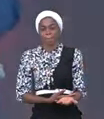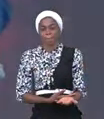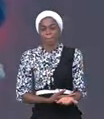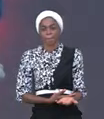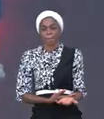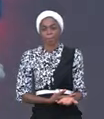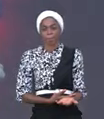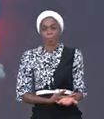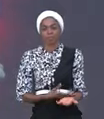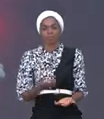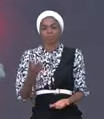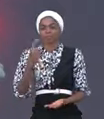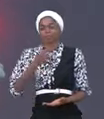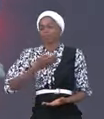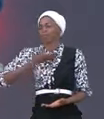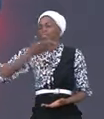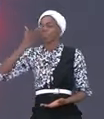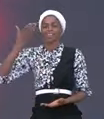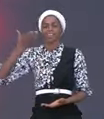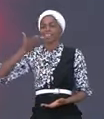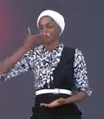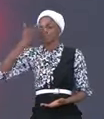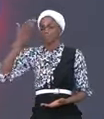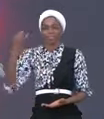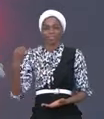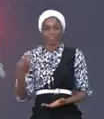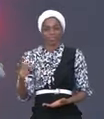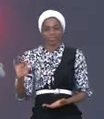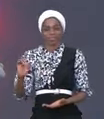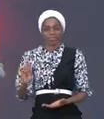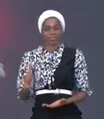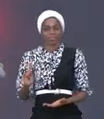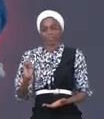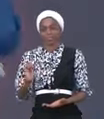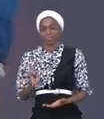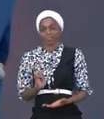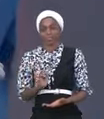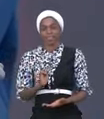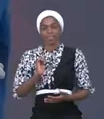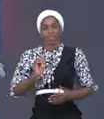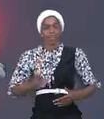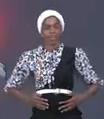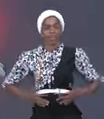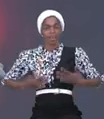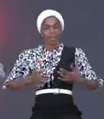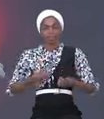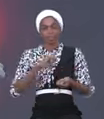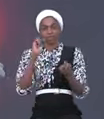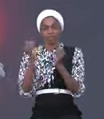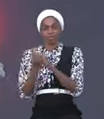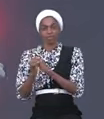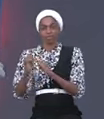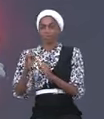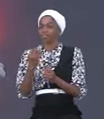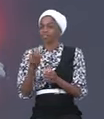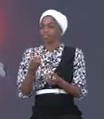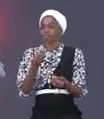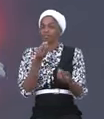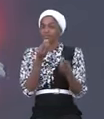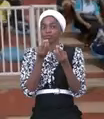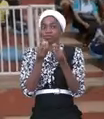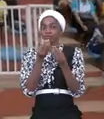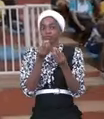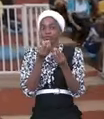The aroma of nutritious, life-transforming food, I can smell it around me. What about